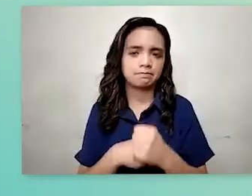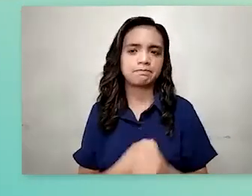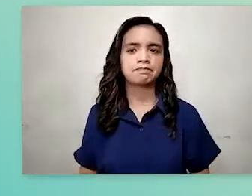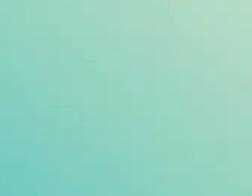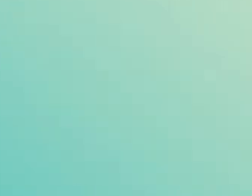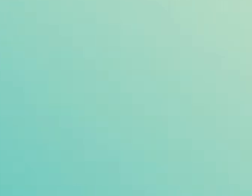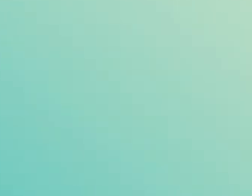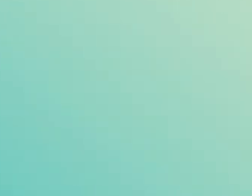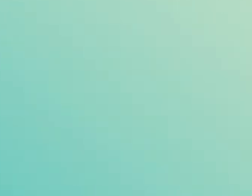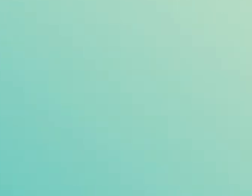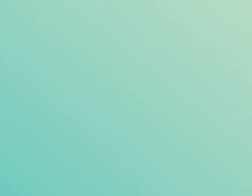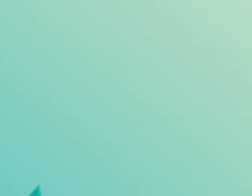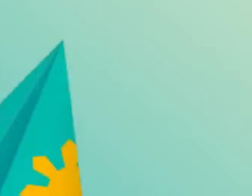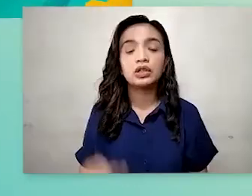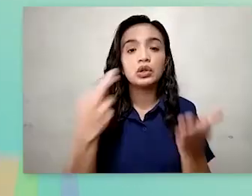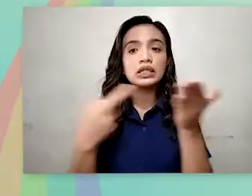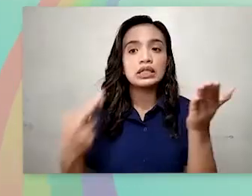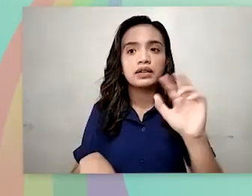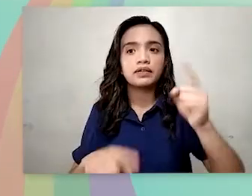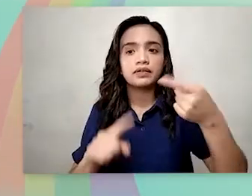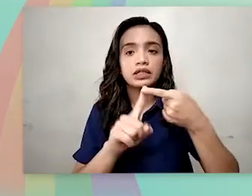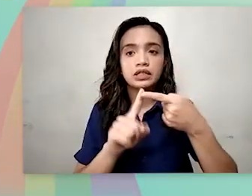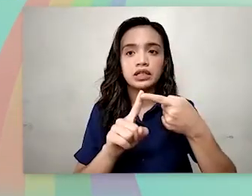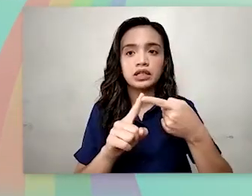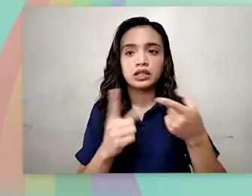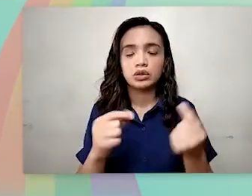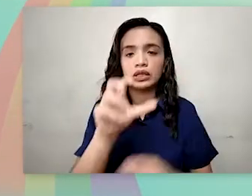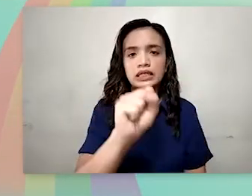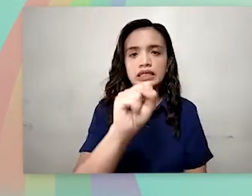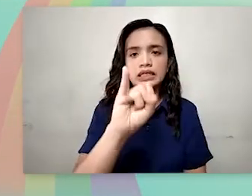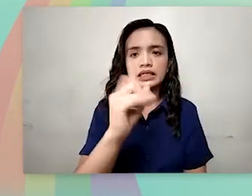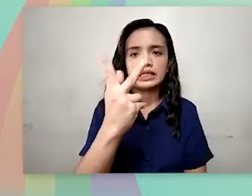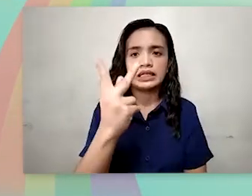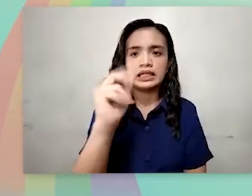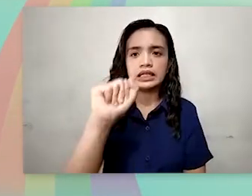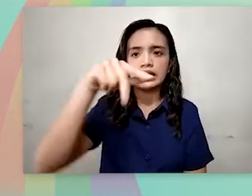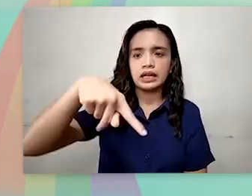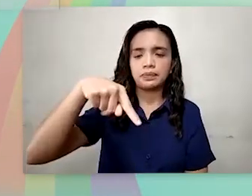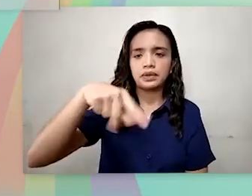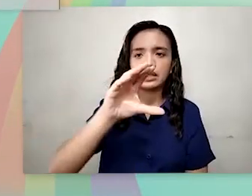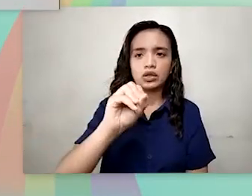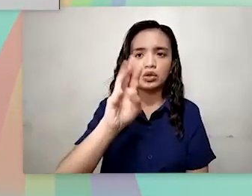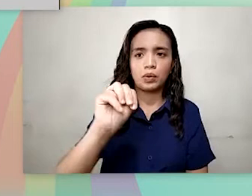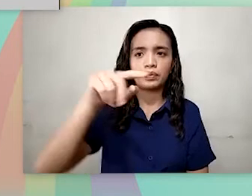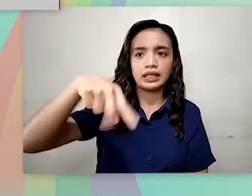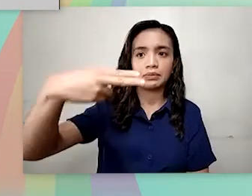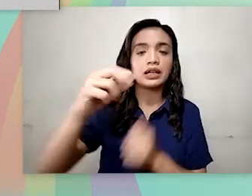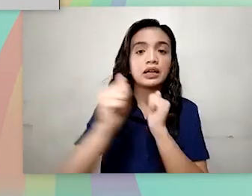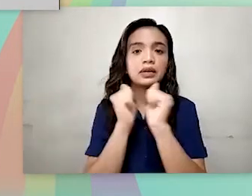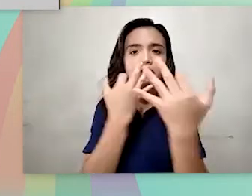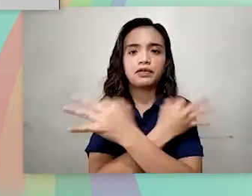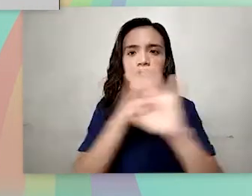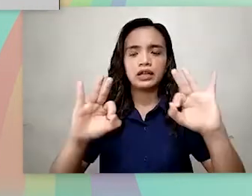of the pandemic. Right. Thank you. Sir Butch? Yes, well, there are a number of resources. First of all, we created